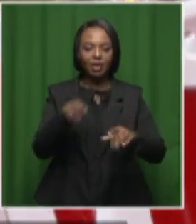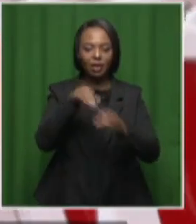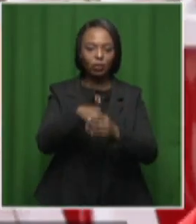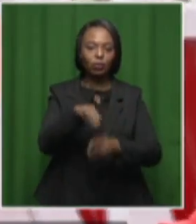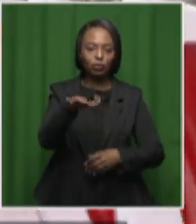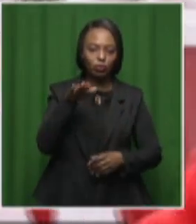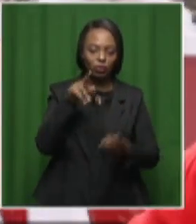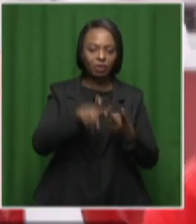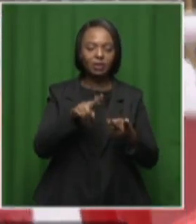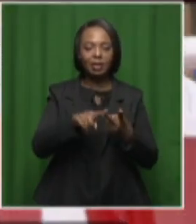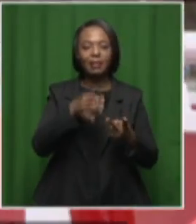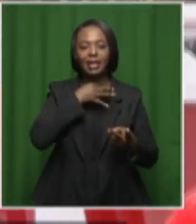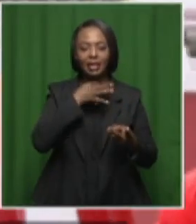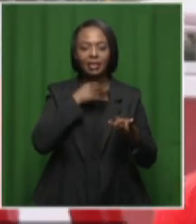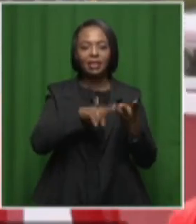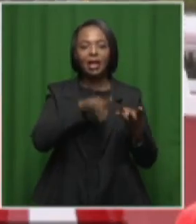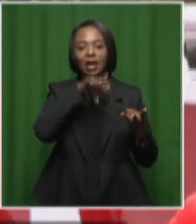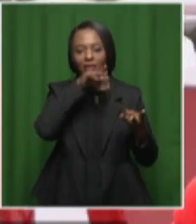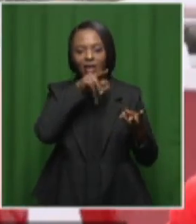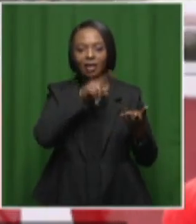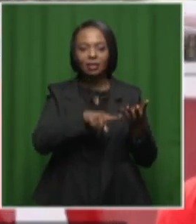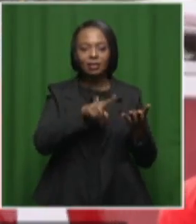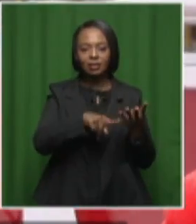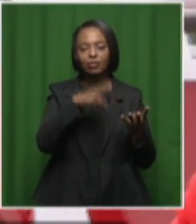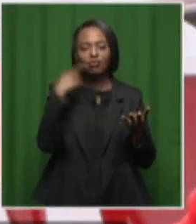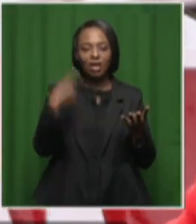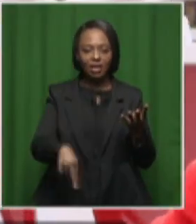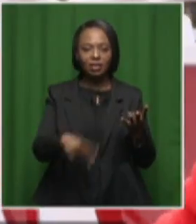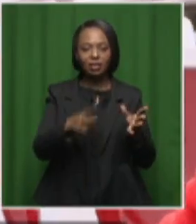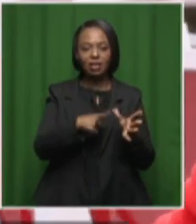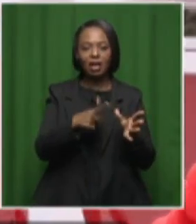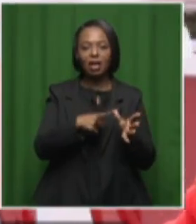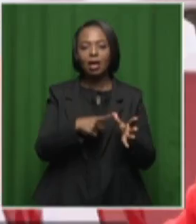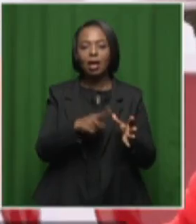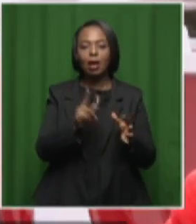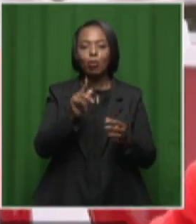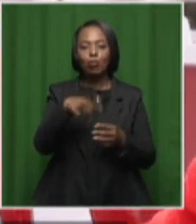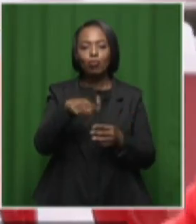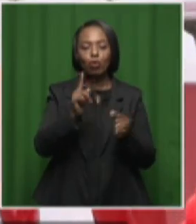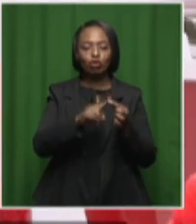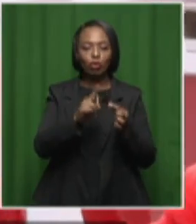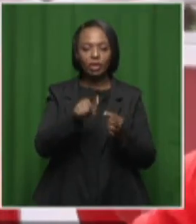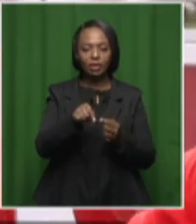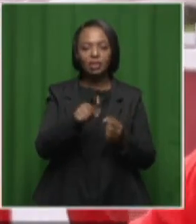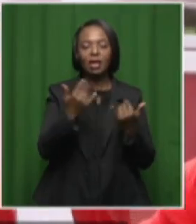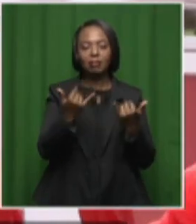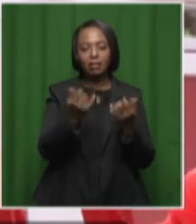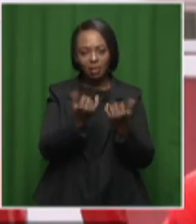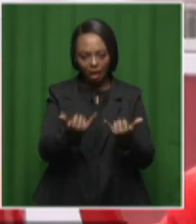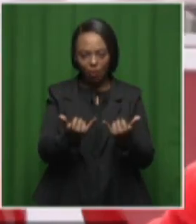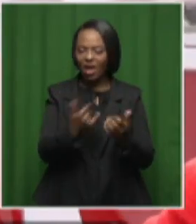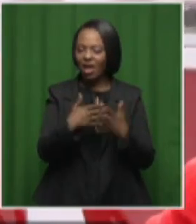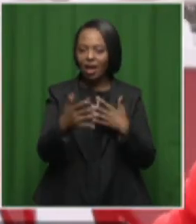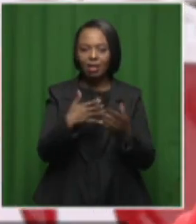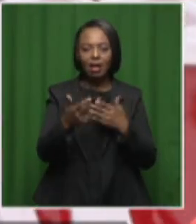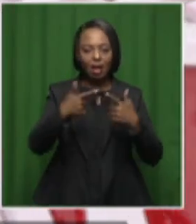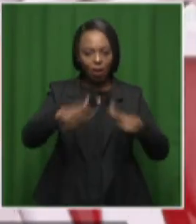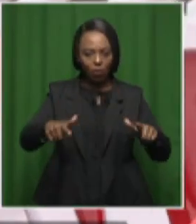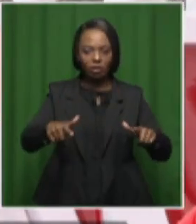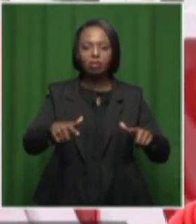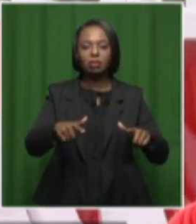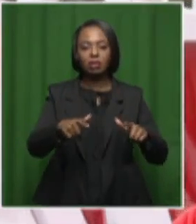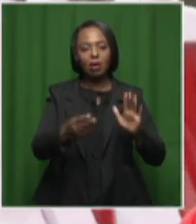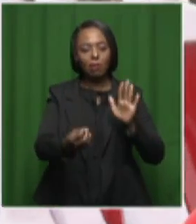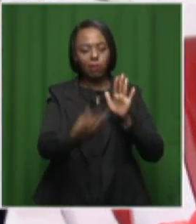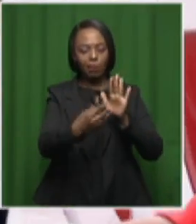and English, Afrikaans, Russian, Portuguese, just to mention a few in Johannesburg. So whichever attraction we stop at,